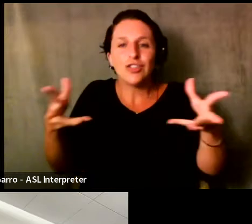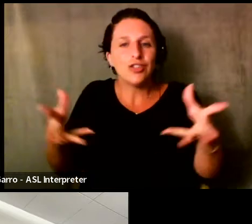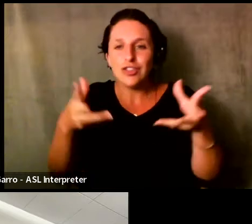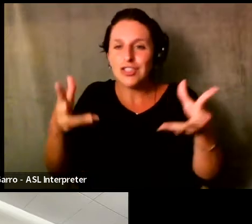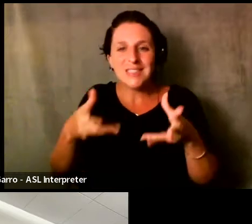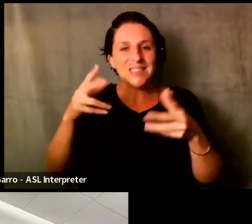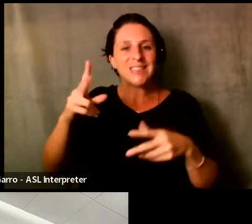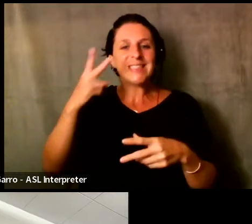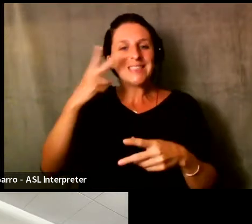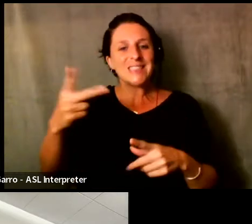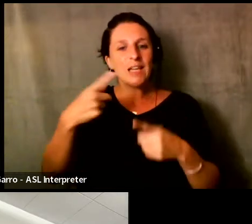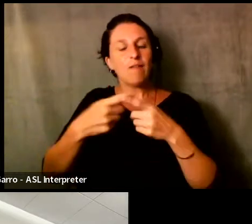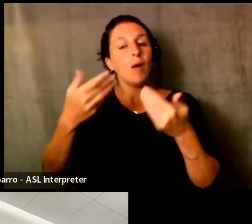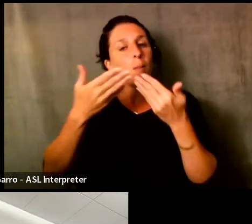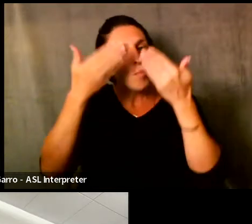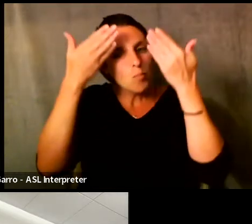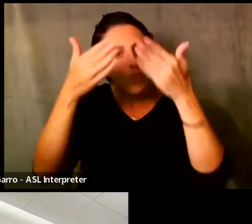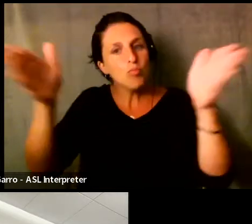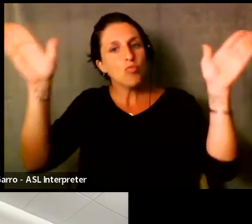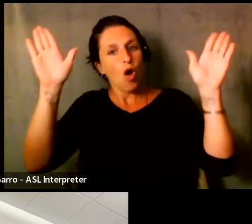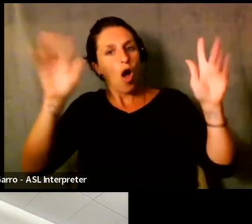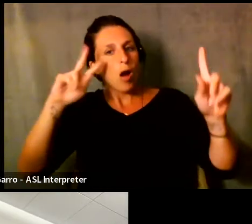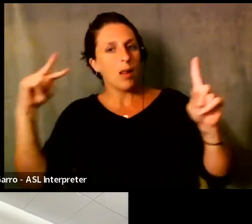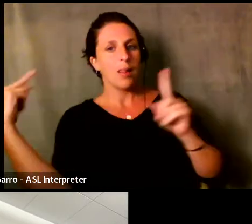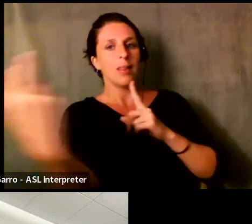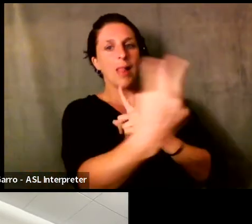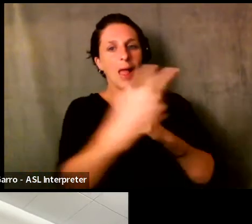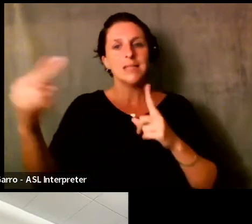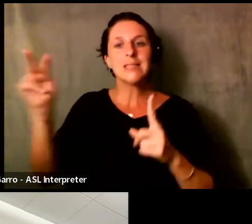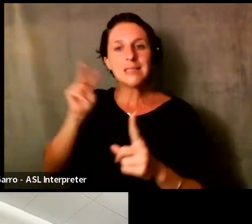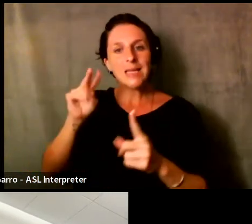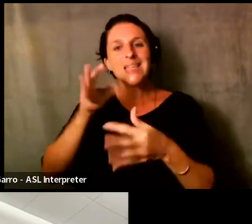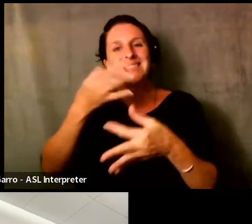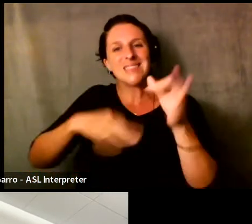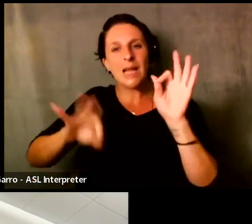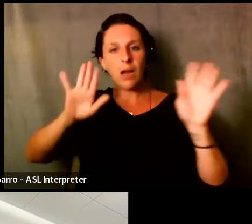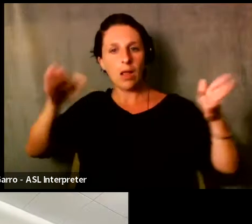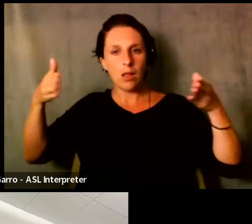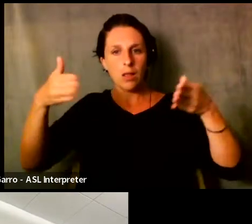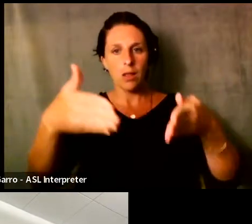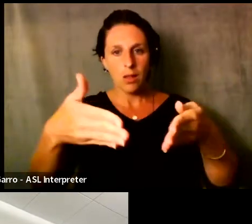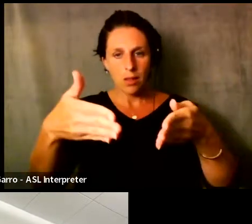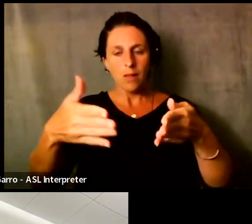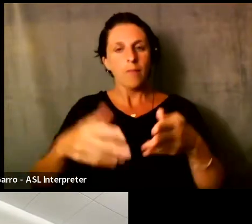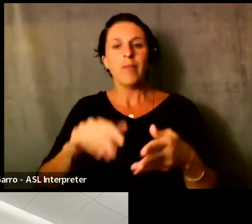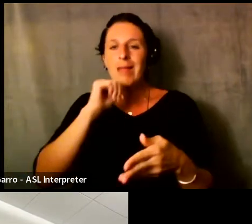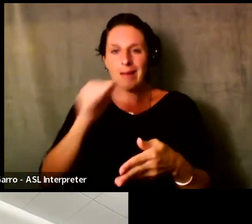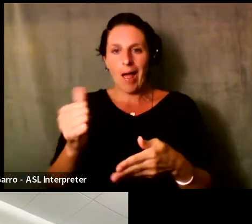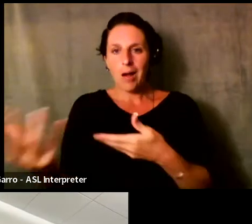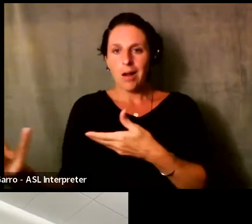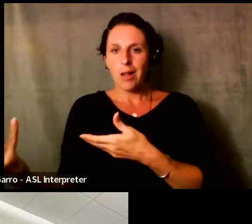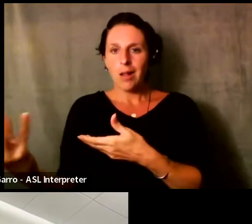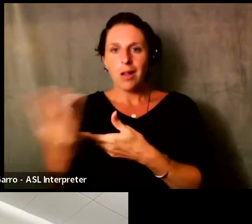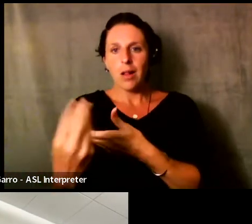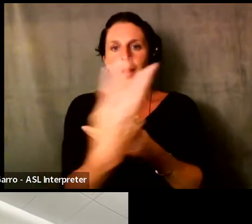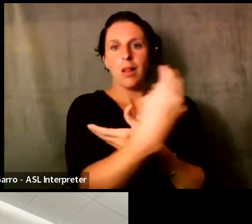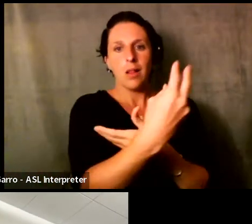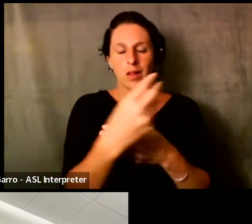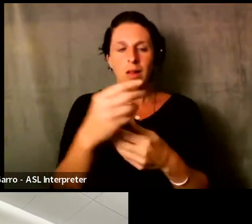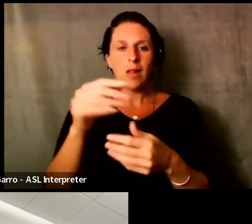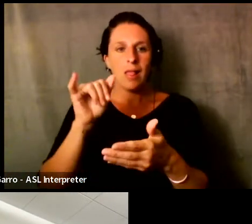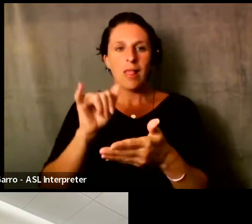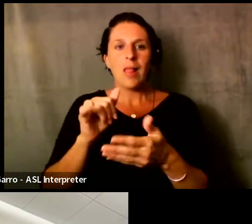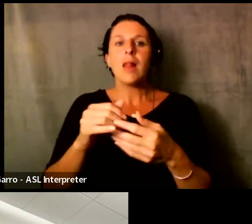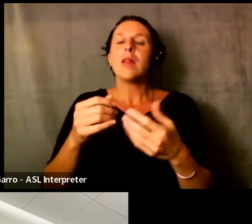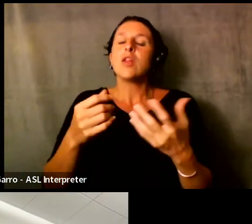from a broader lens rather than a focused lens, and not to include the multiple voices that are